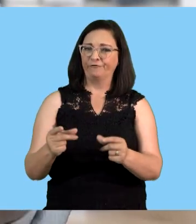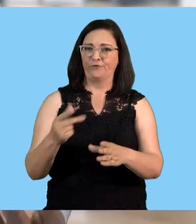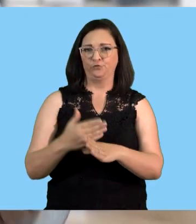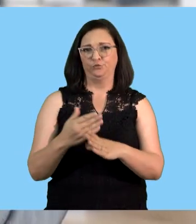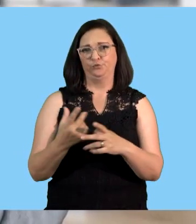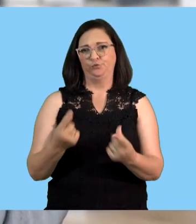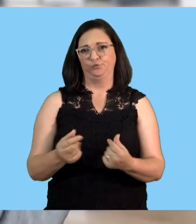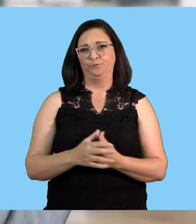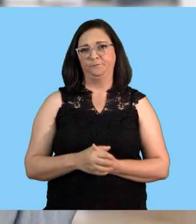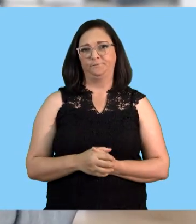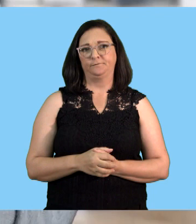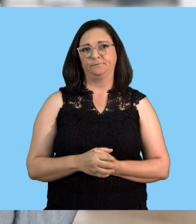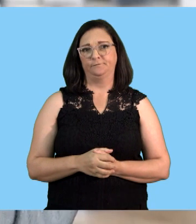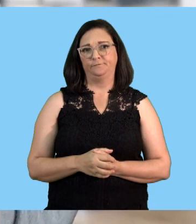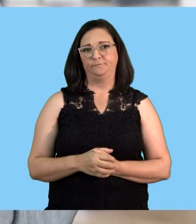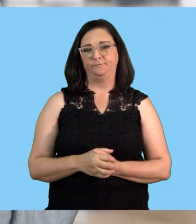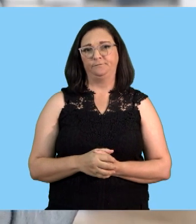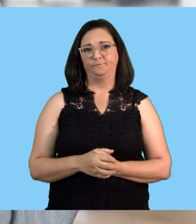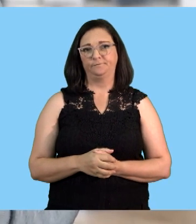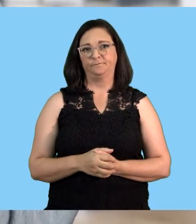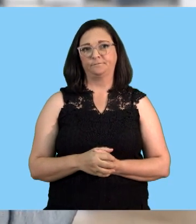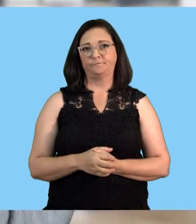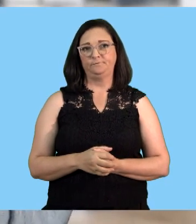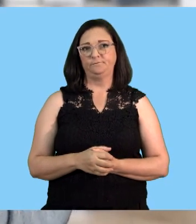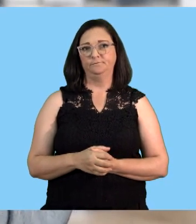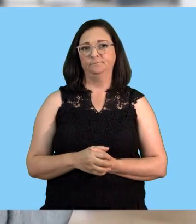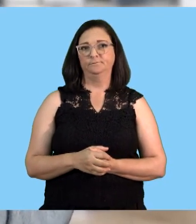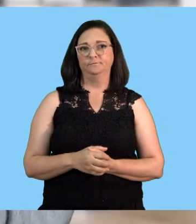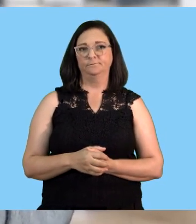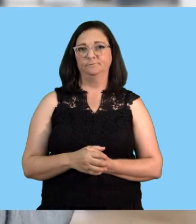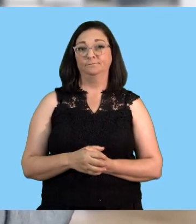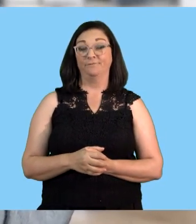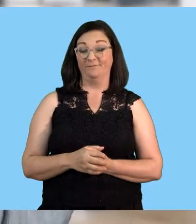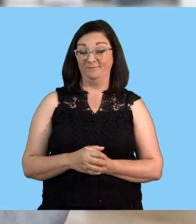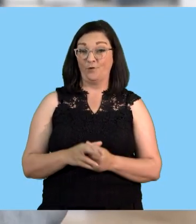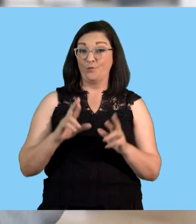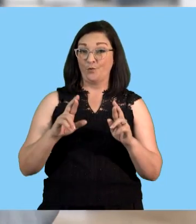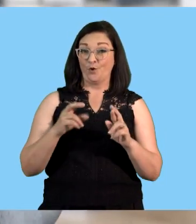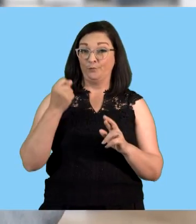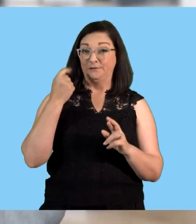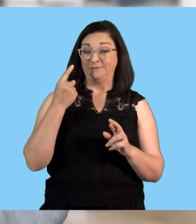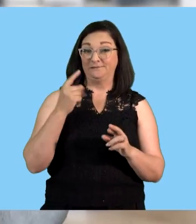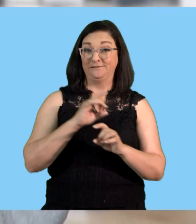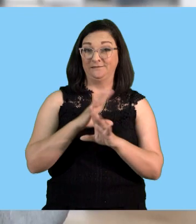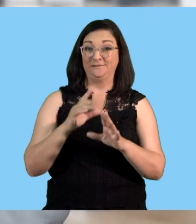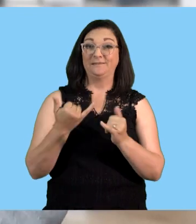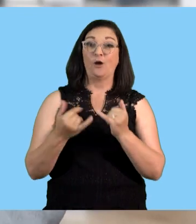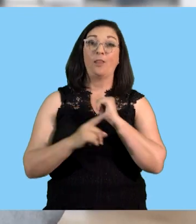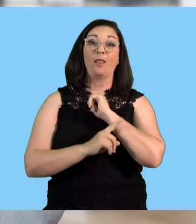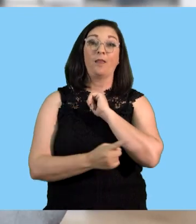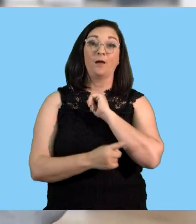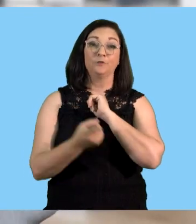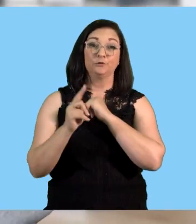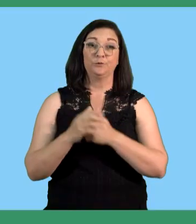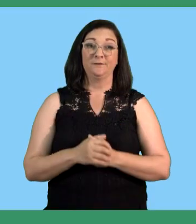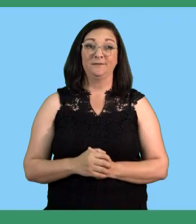and faster in whatever that they're doing in the workplace. Right, I hope you understand. Now we're going to move on to the